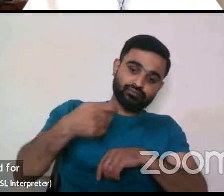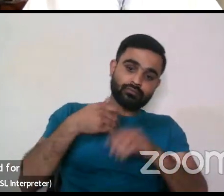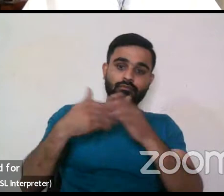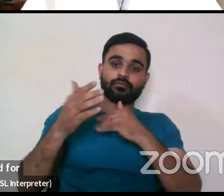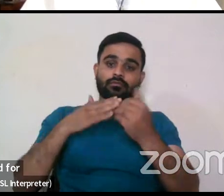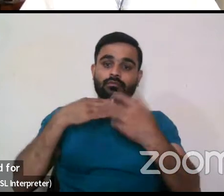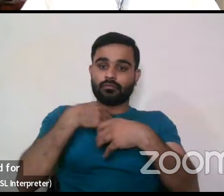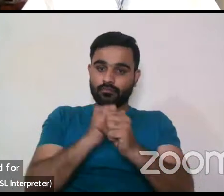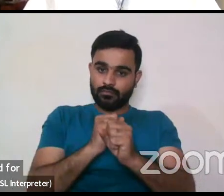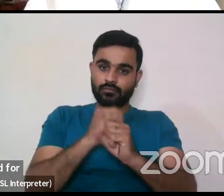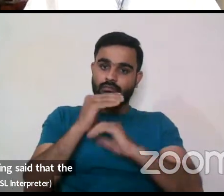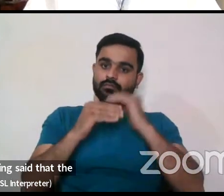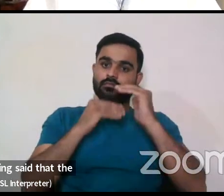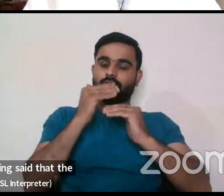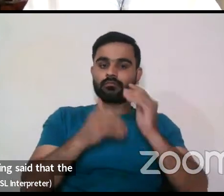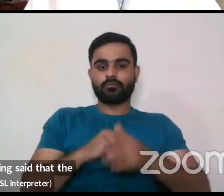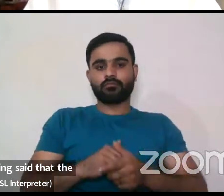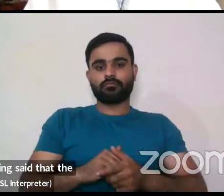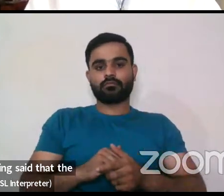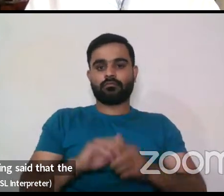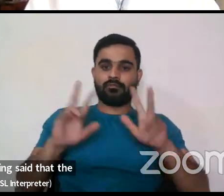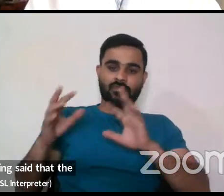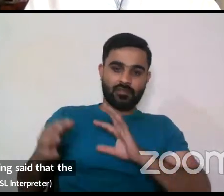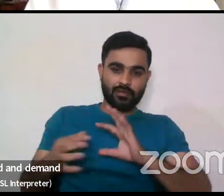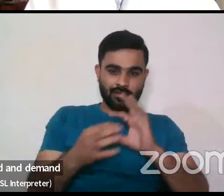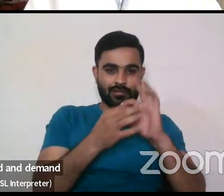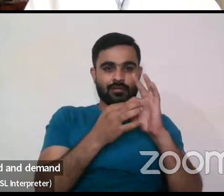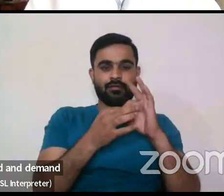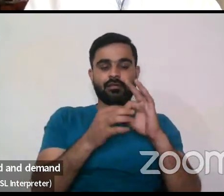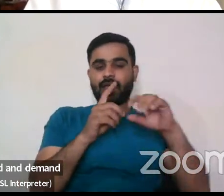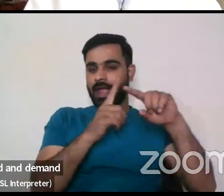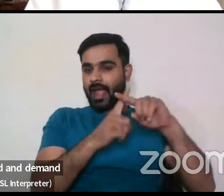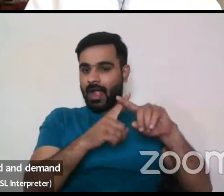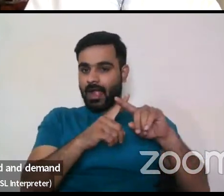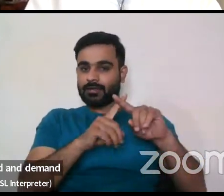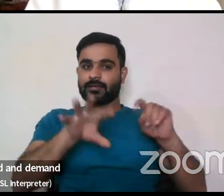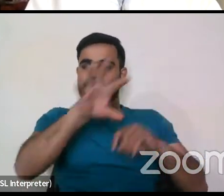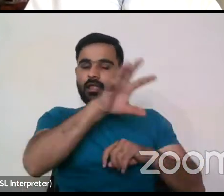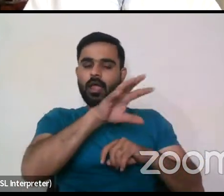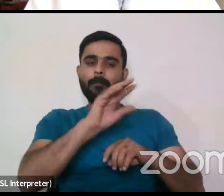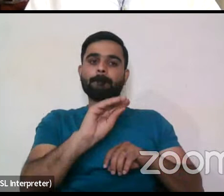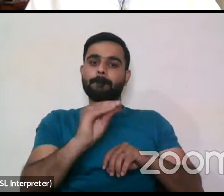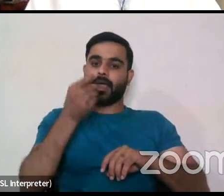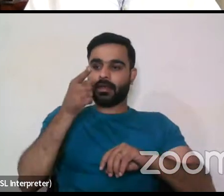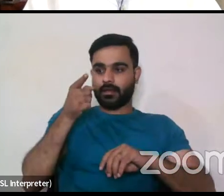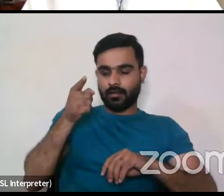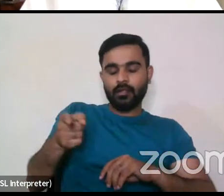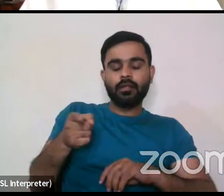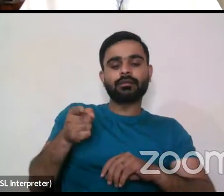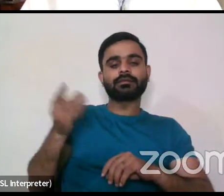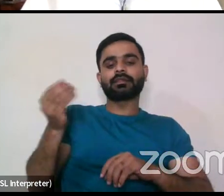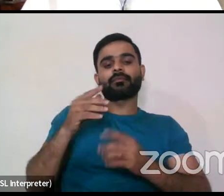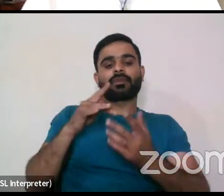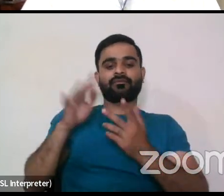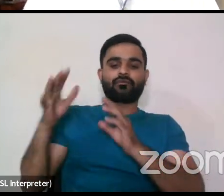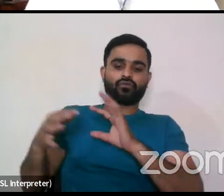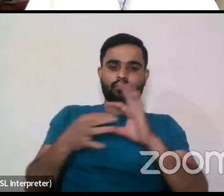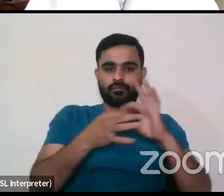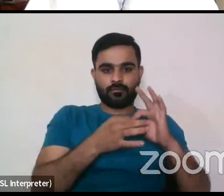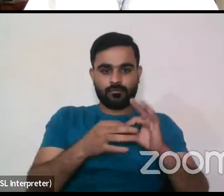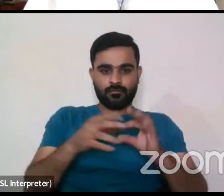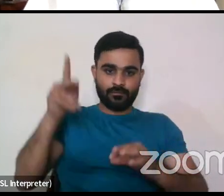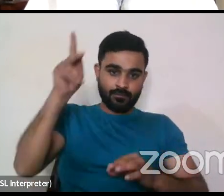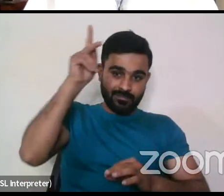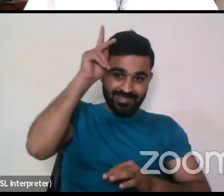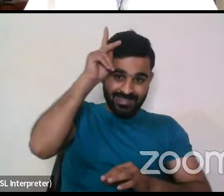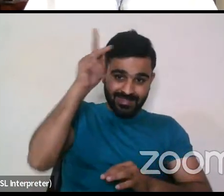and develop. So it's all relative. If I say X country is better, it's very much better only in a relative sense. Pakistan